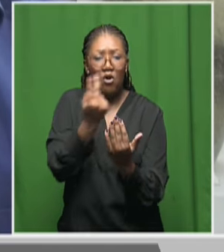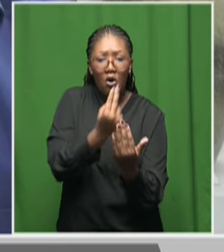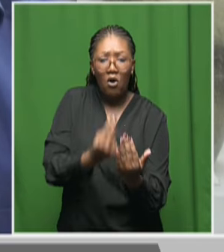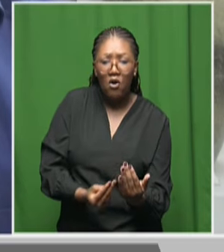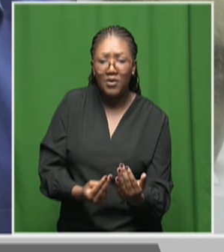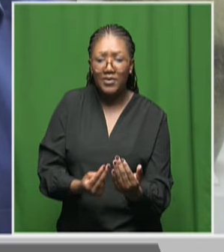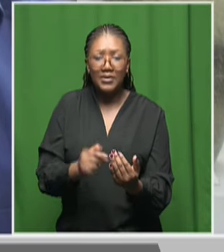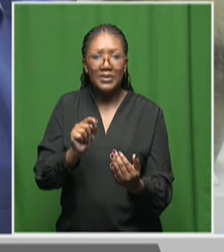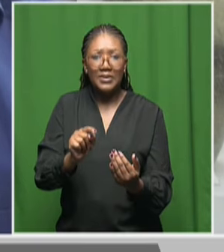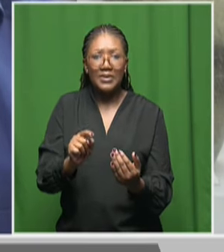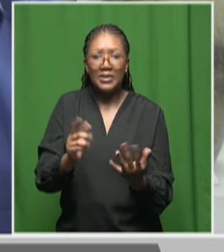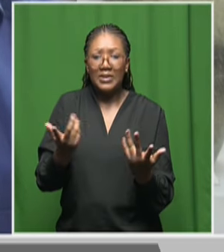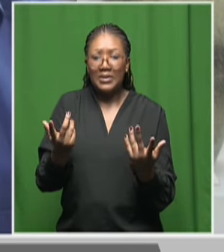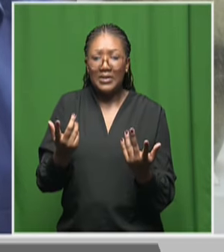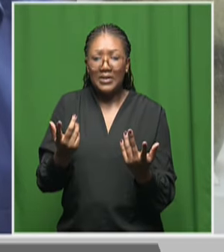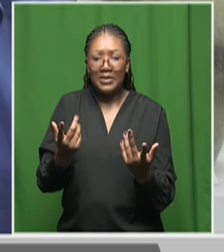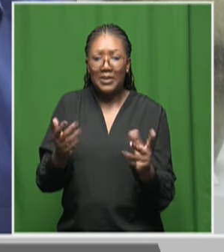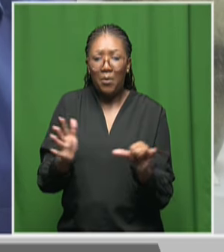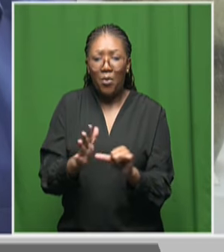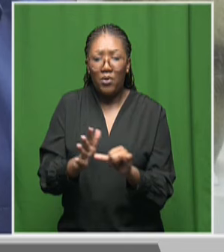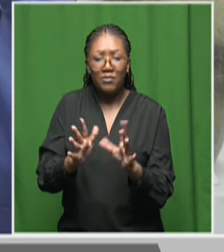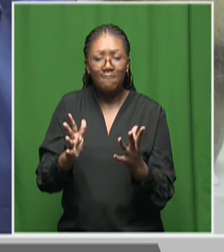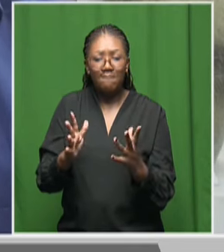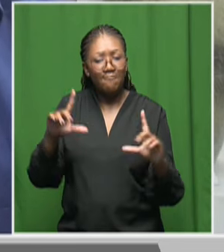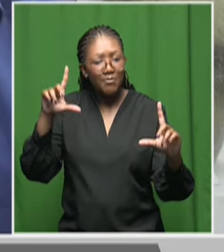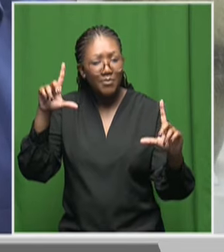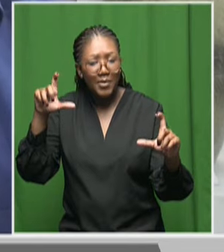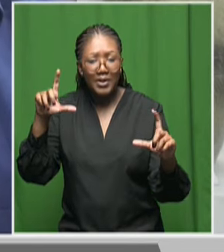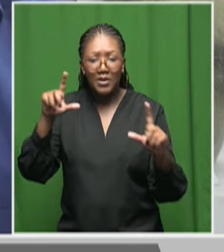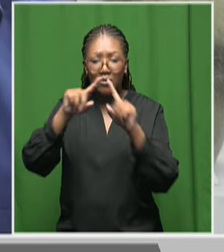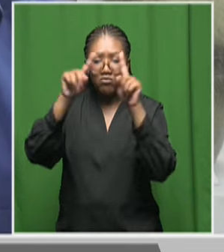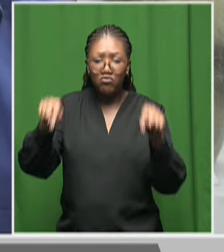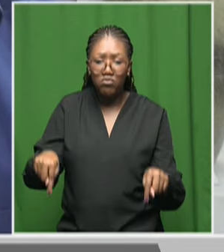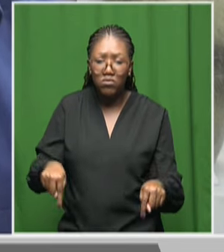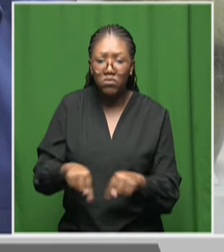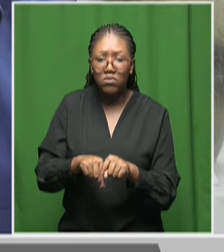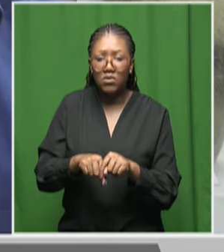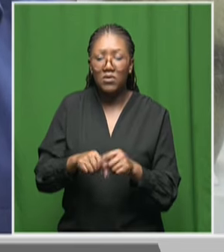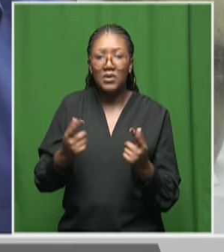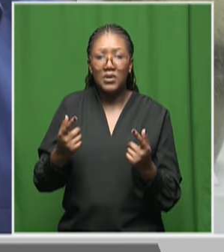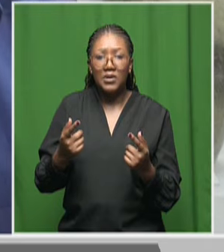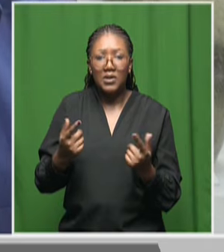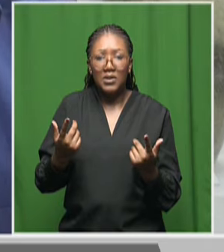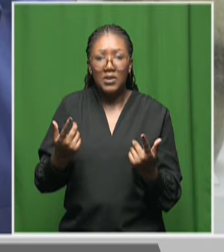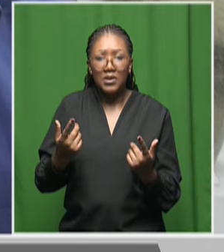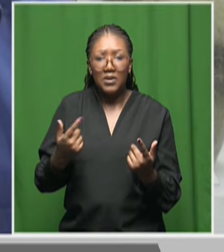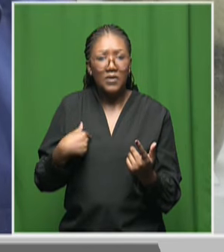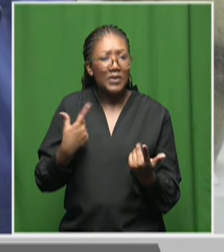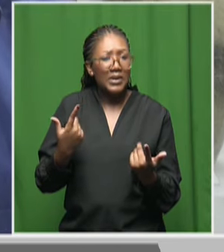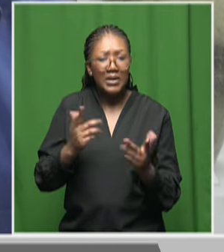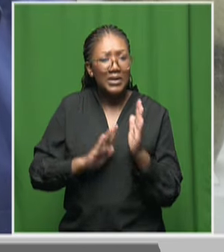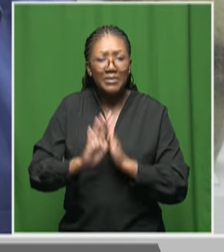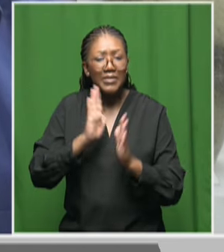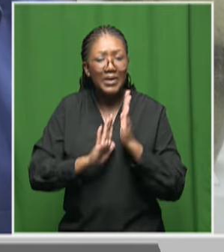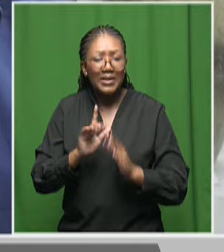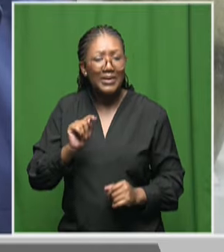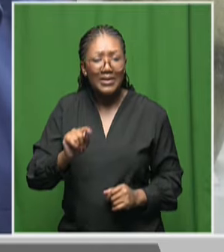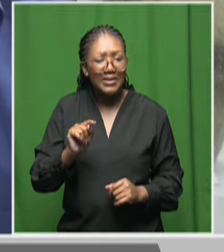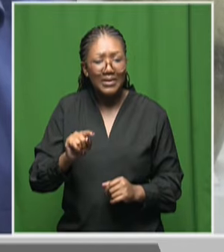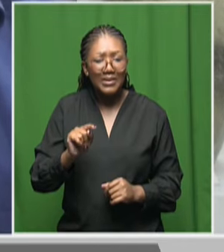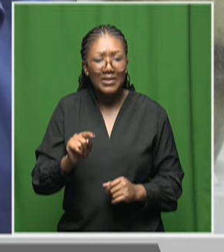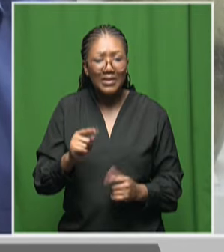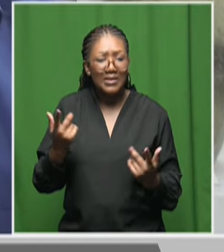this point? Also just intricate portraits, using tapestry crochets as a rare medium of sorts. Tell us a little bit more about